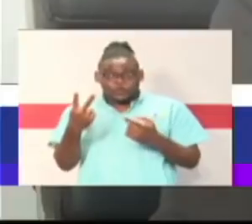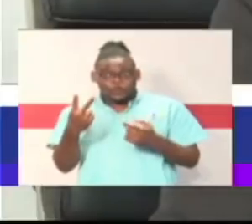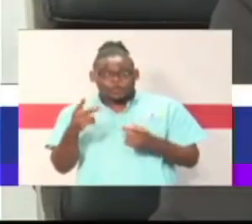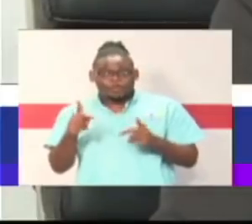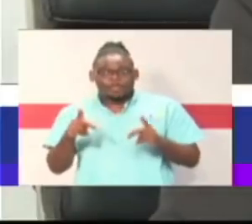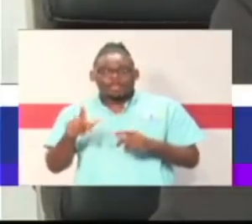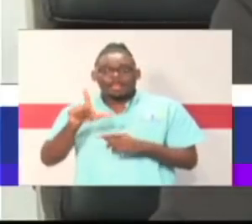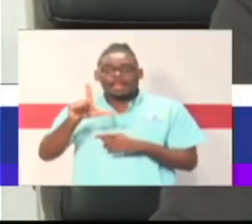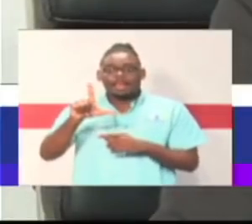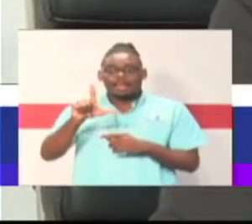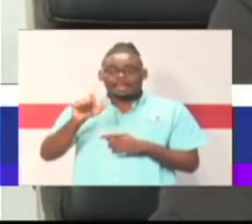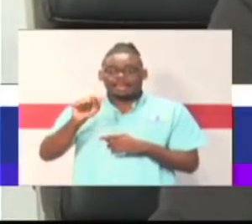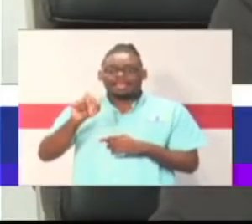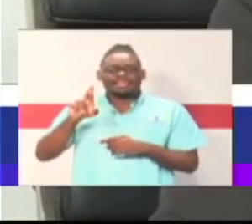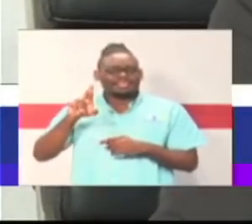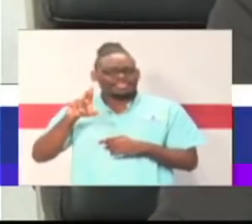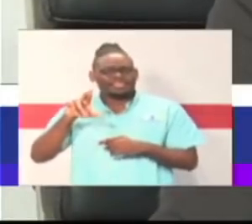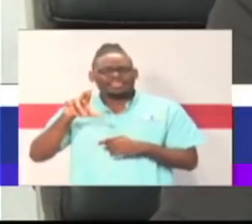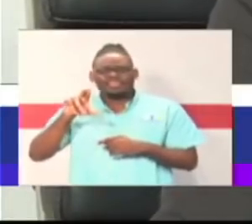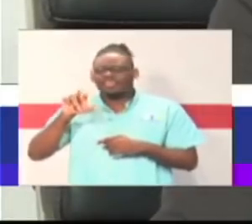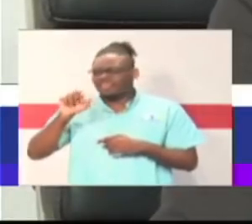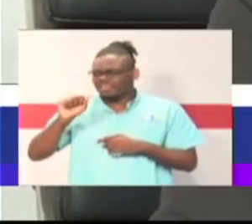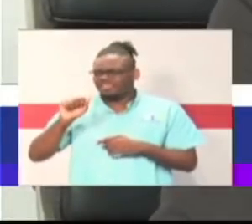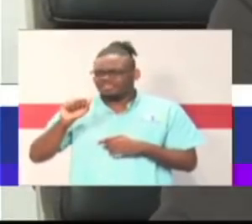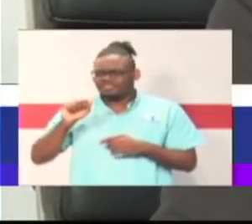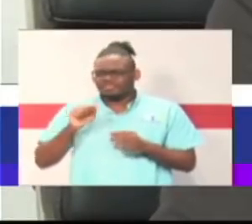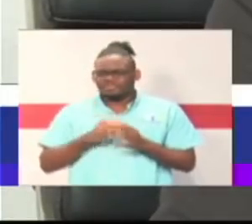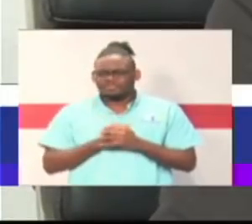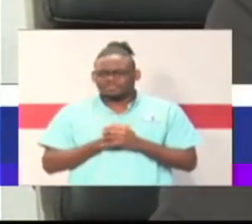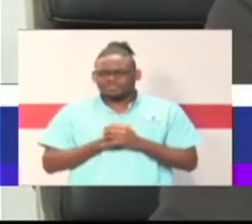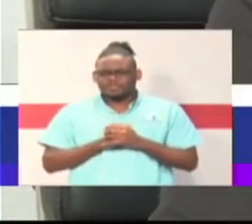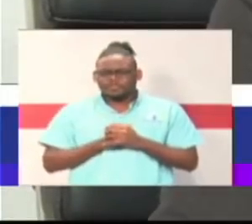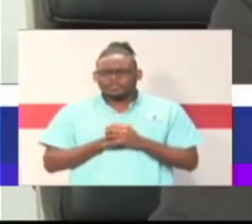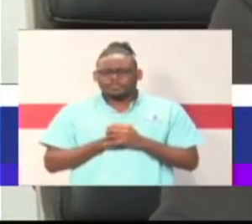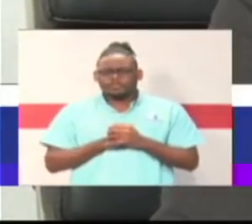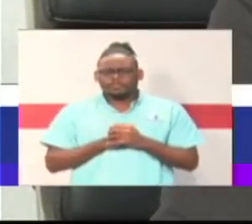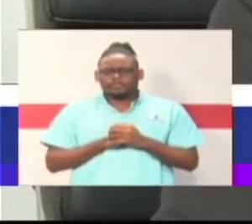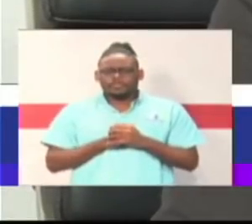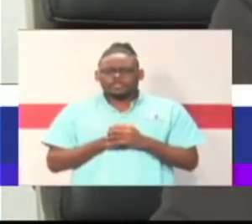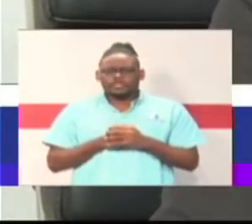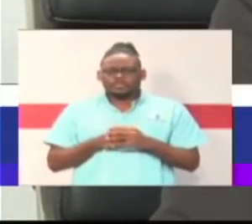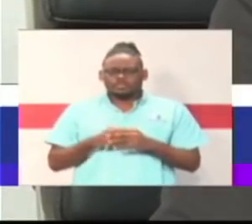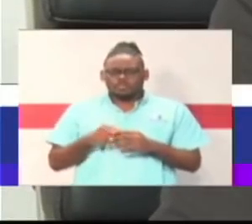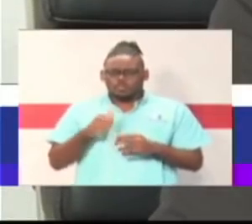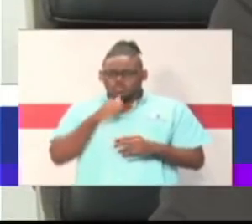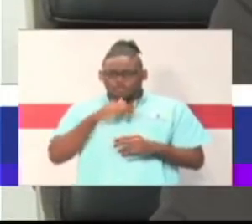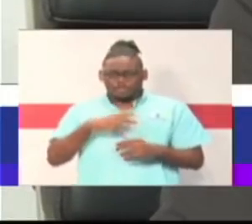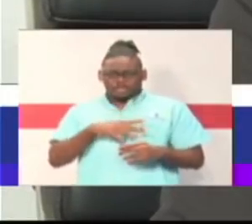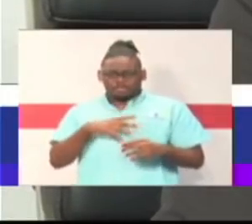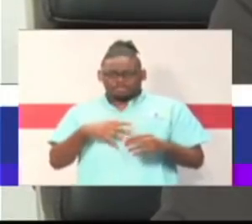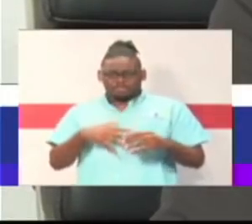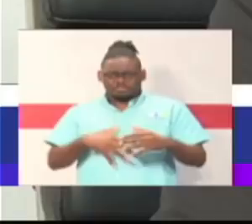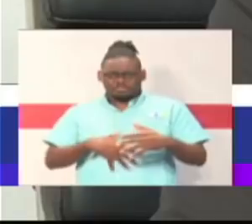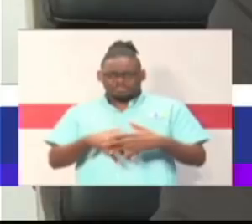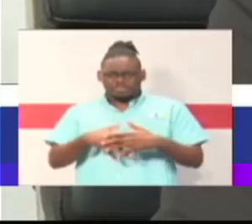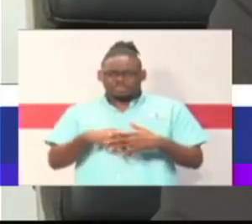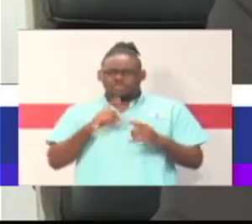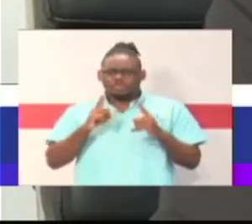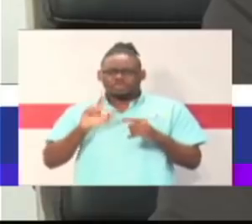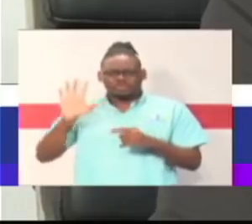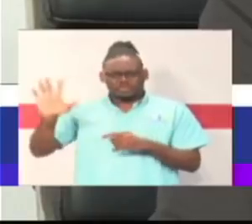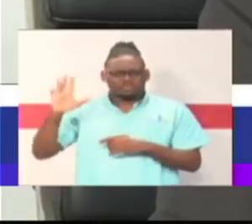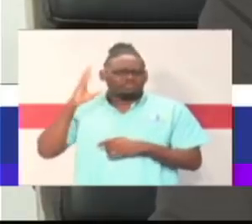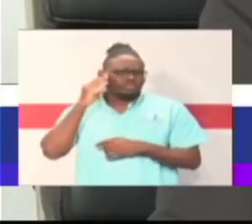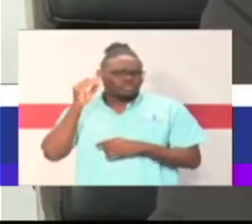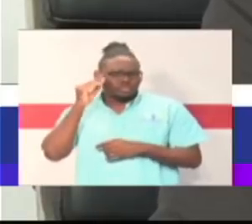de Kyries, who is listening in. She actually shared her experience at one of the vaccine sites and had a lovely photograph in one